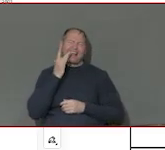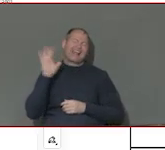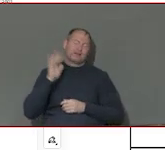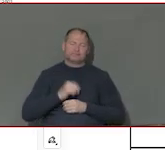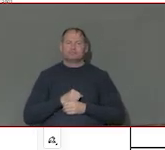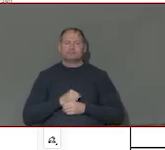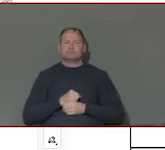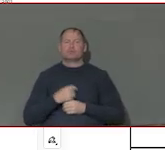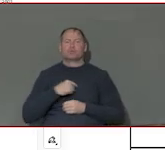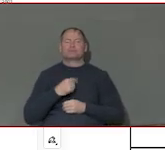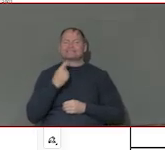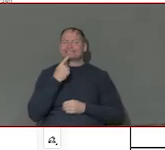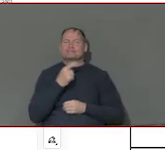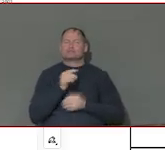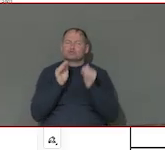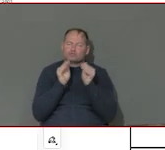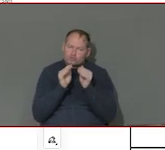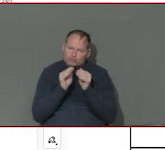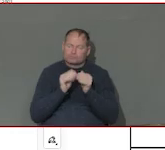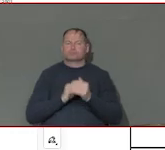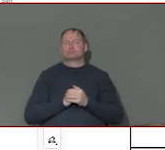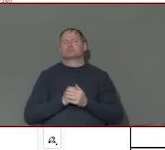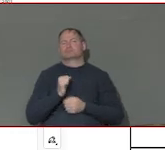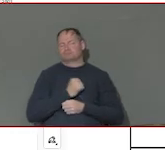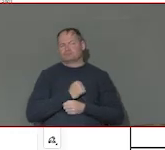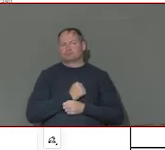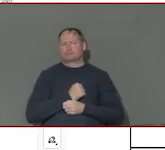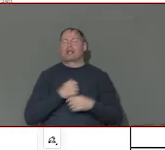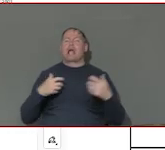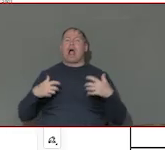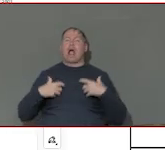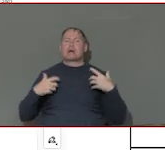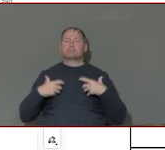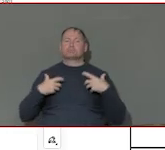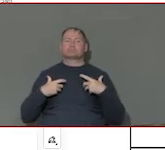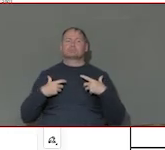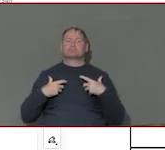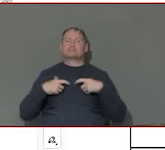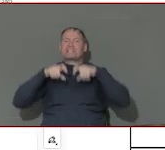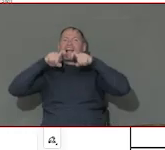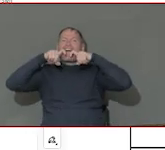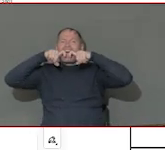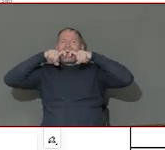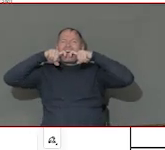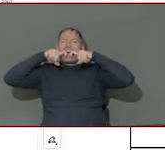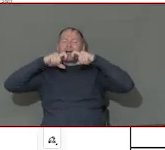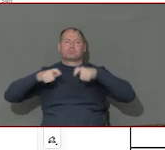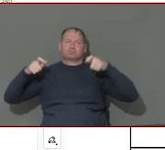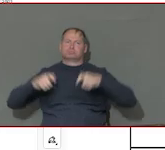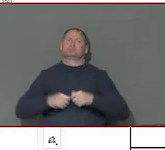say smaller canines for us, and for other primates they have